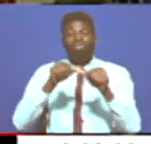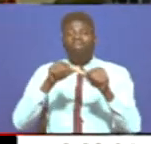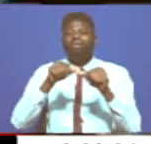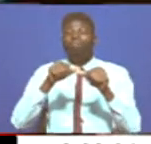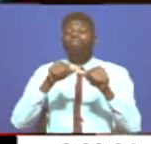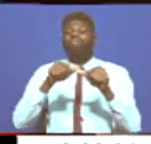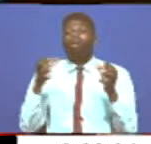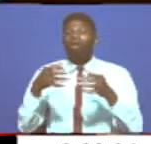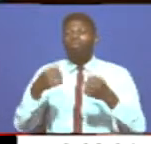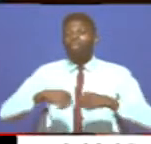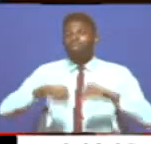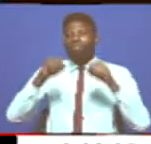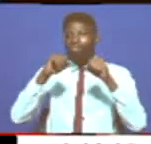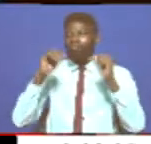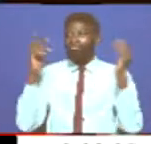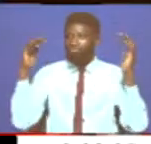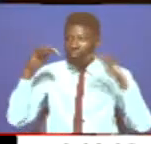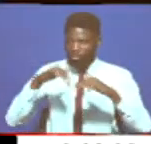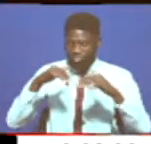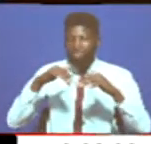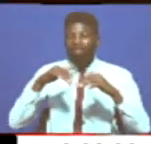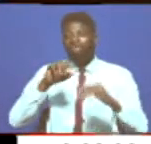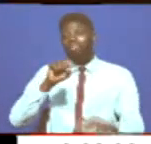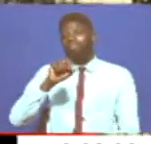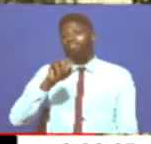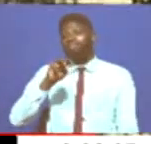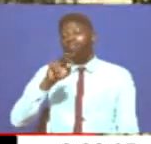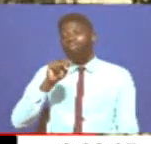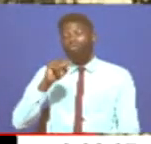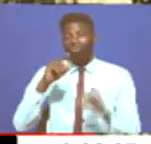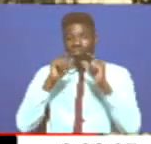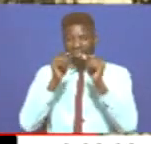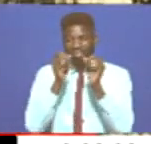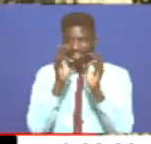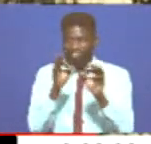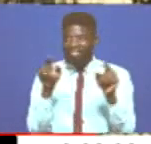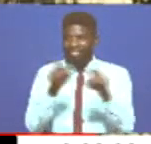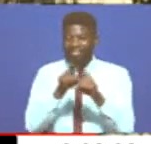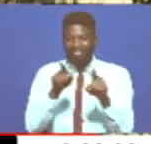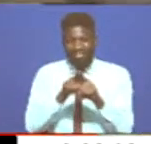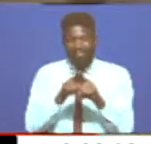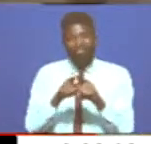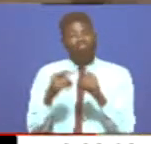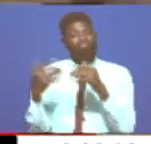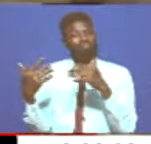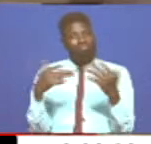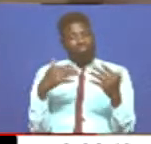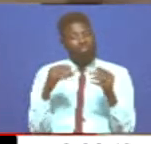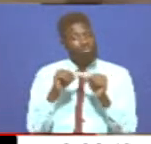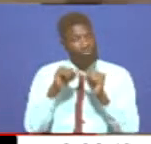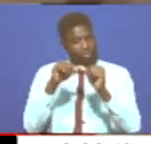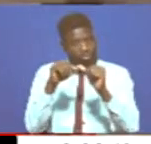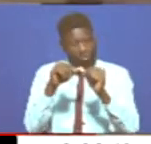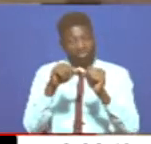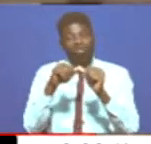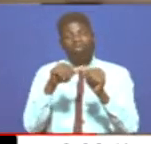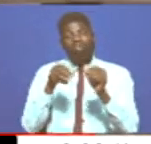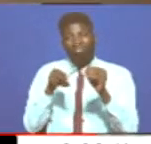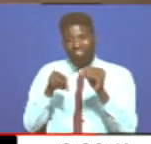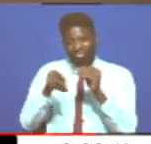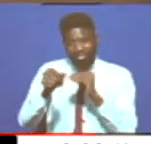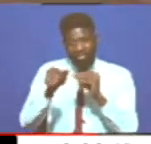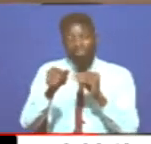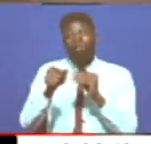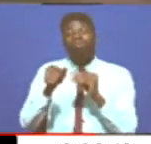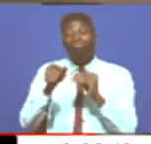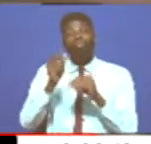Chelugui has also expressed fears that if the conflict is prolonged, fertilizer prices are likely to double since Ukraine is a